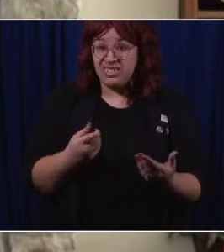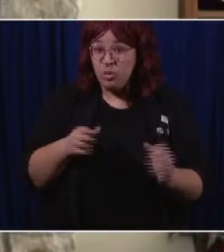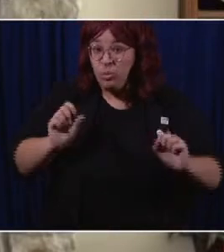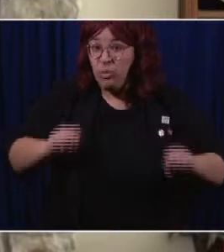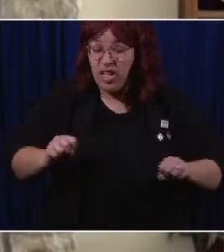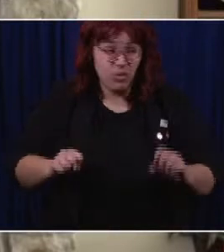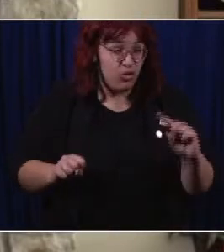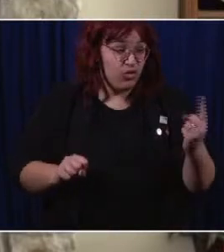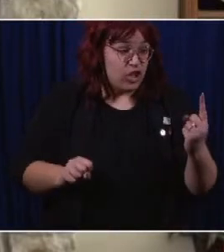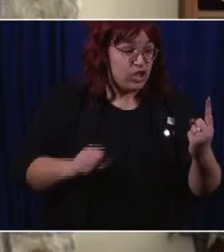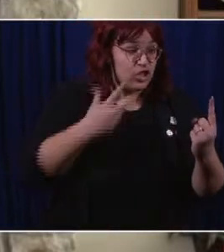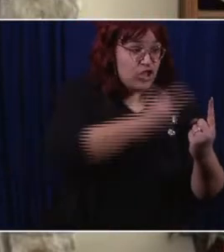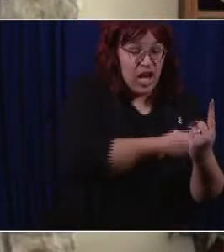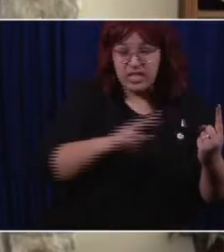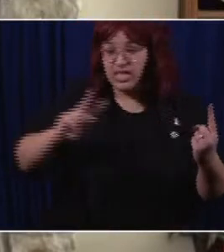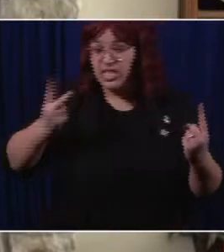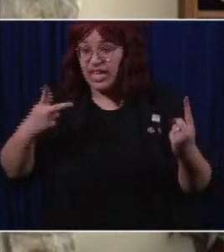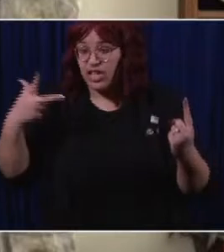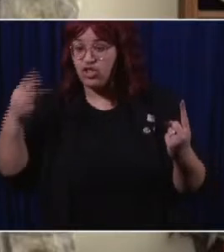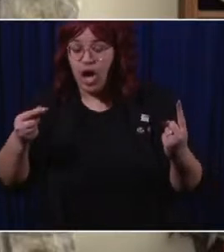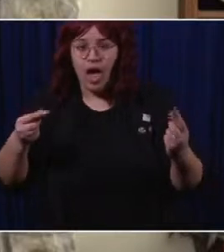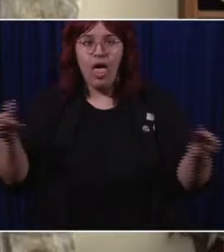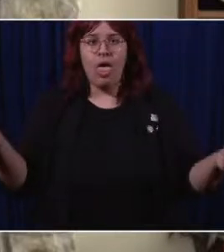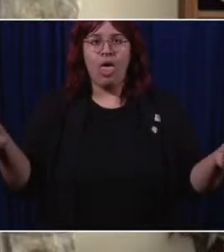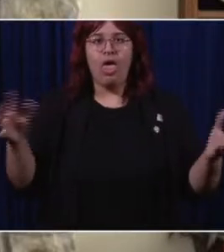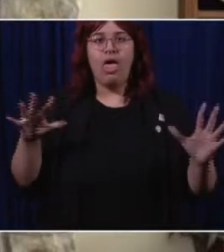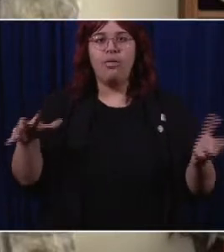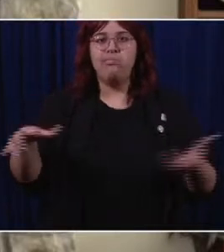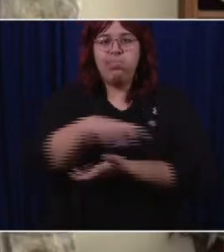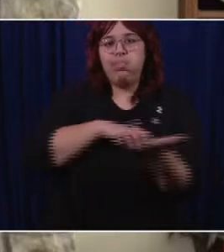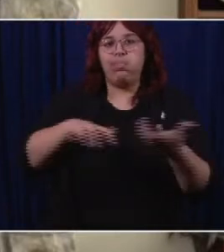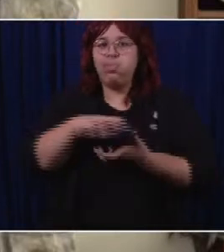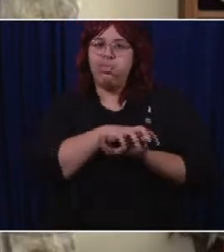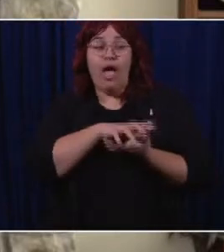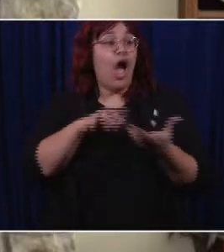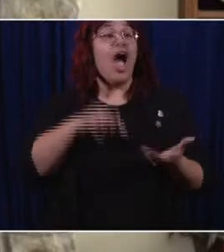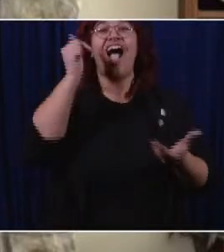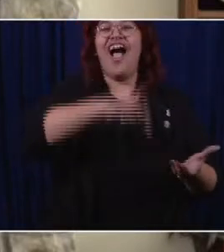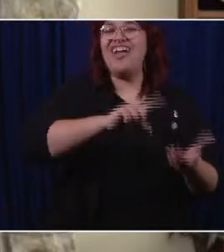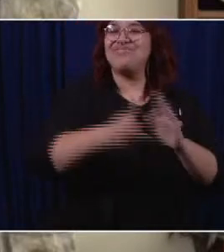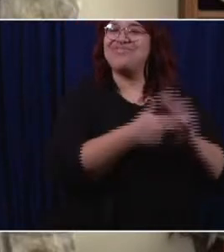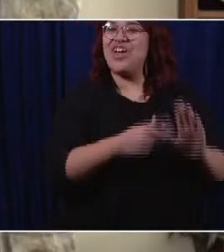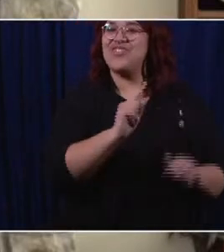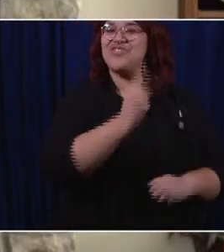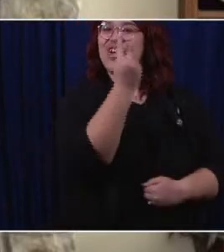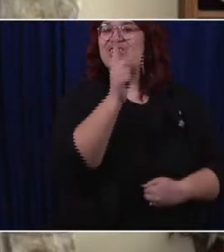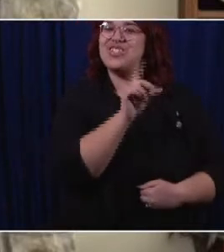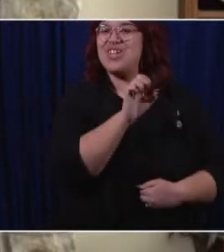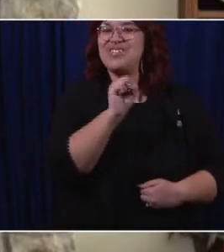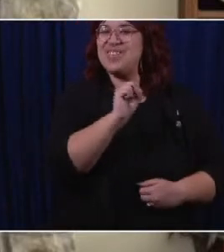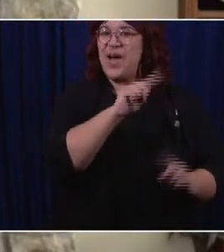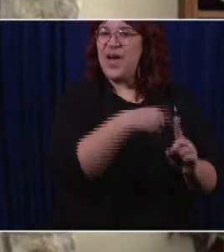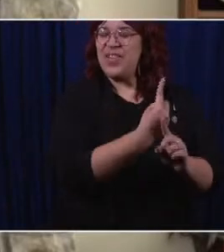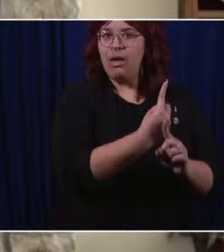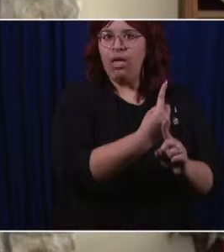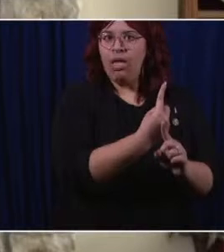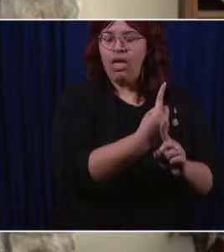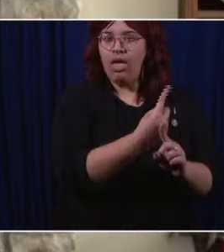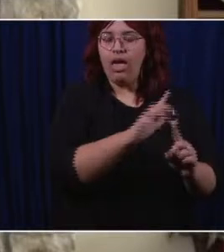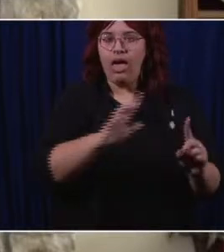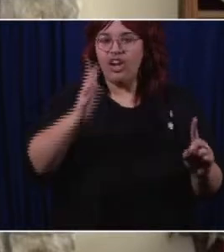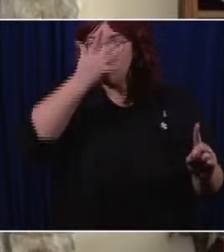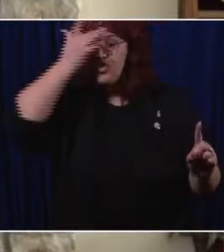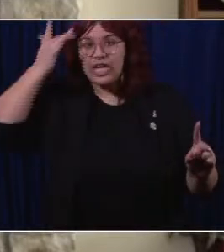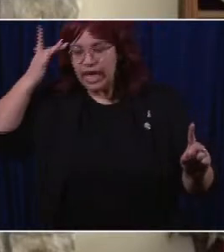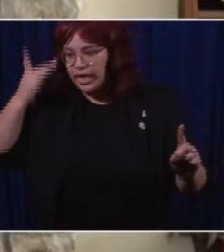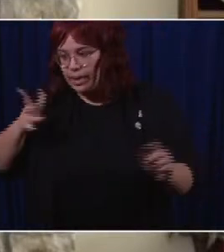second doses, opening it up and saying, oh, we have 100 new doses, let's call in 100 new people, and not screwing